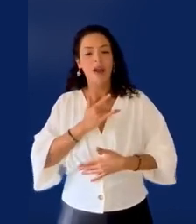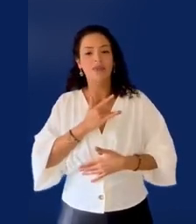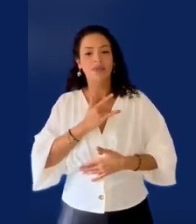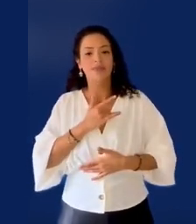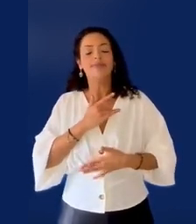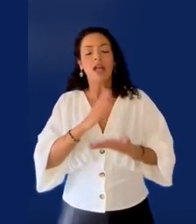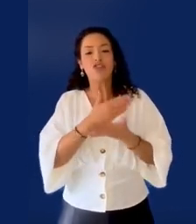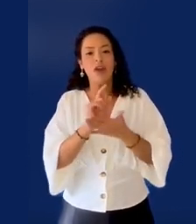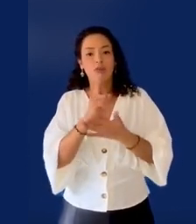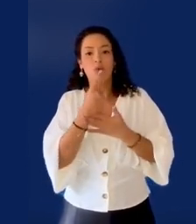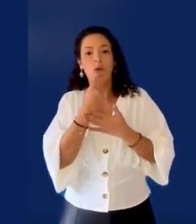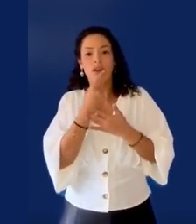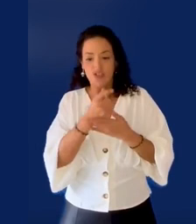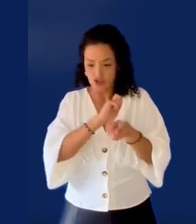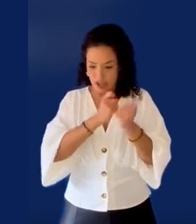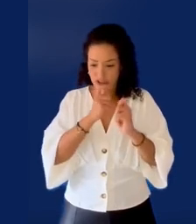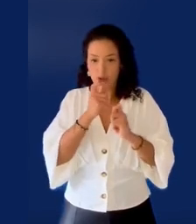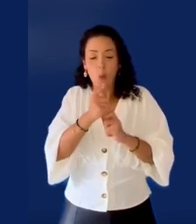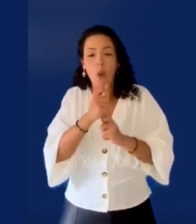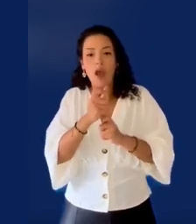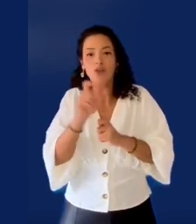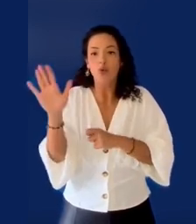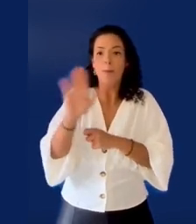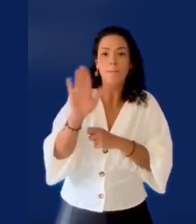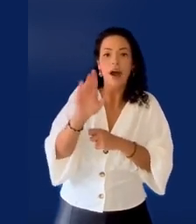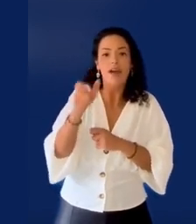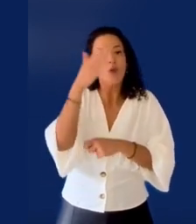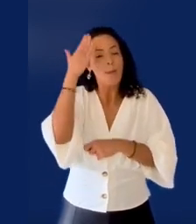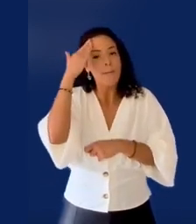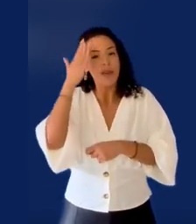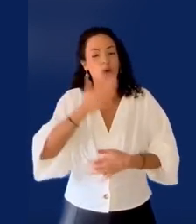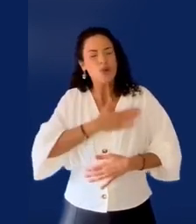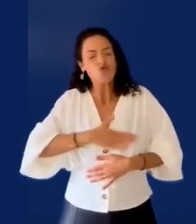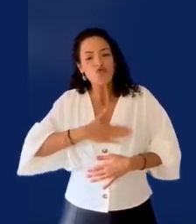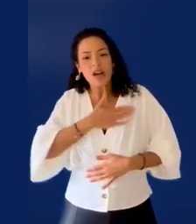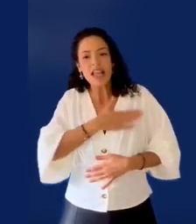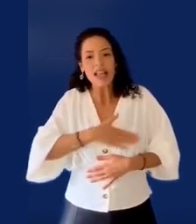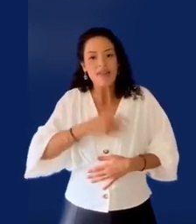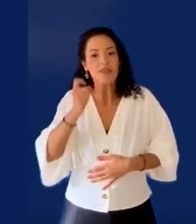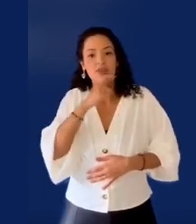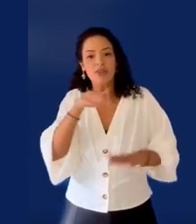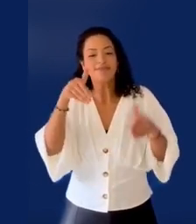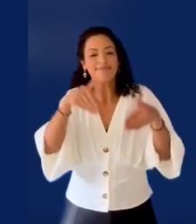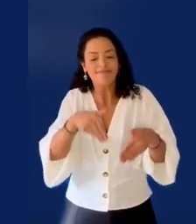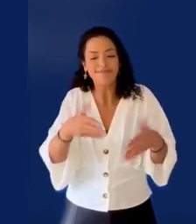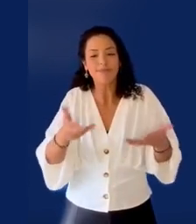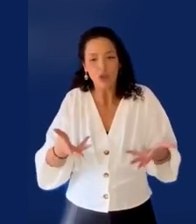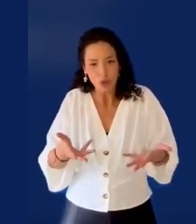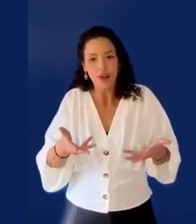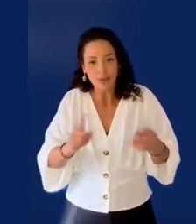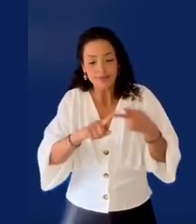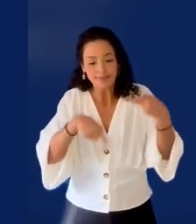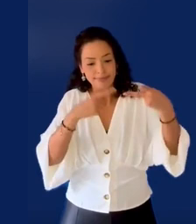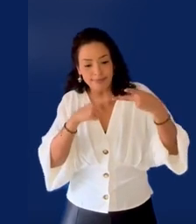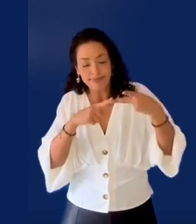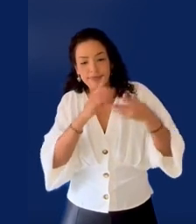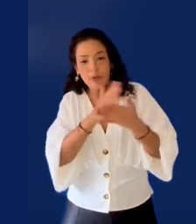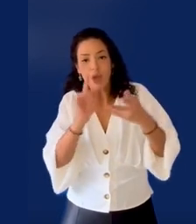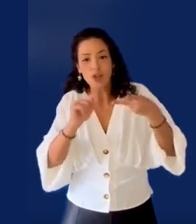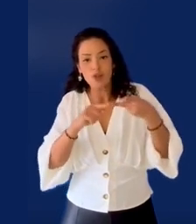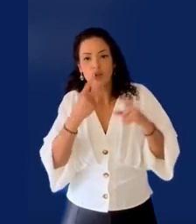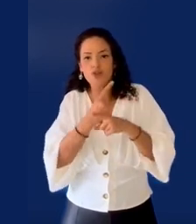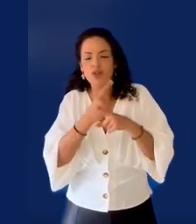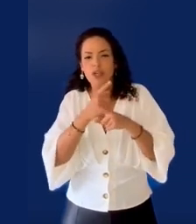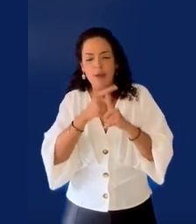1, changing the word goodbye granted a reprieve for a grieving mother during her son's funeral. In chapter 2, I talked about the importance of reframing and